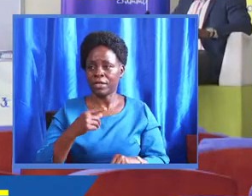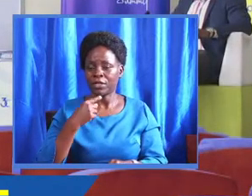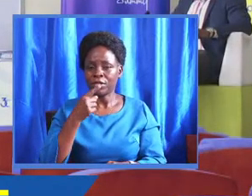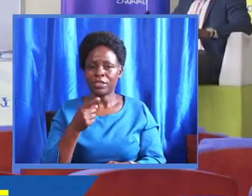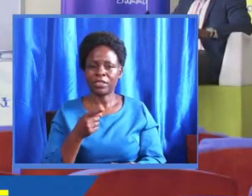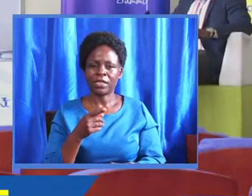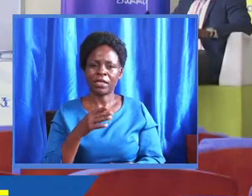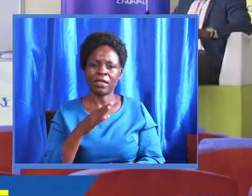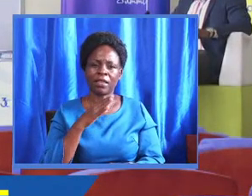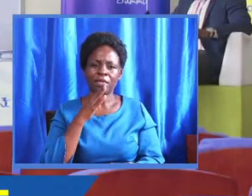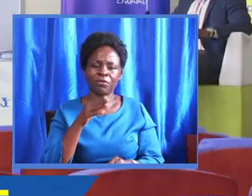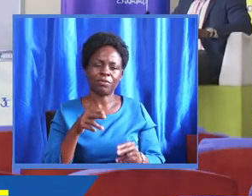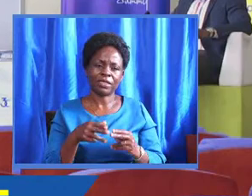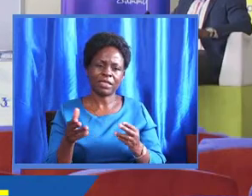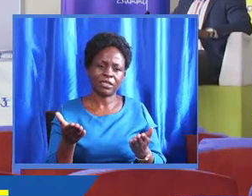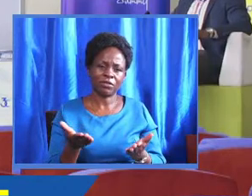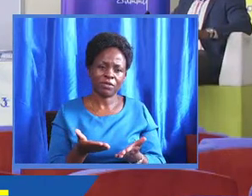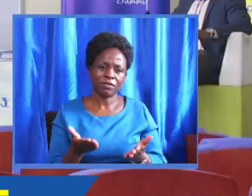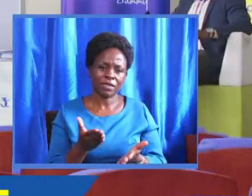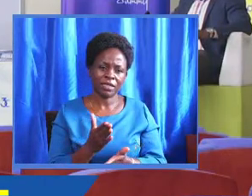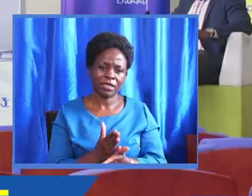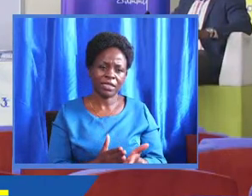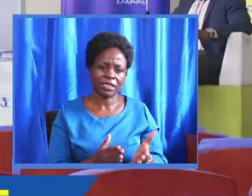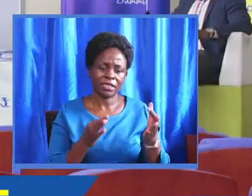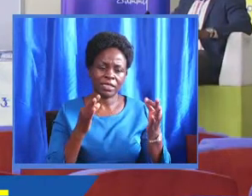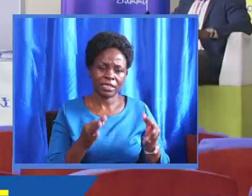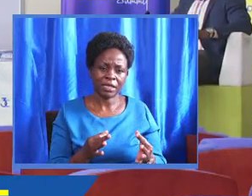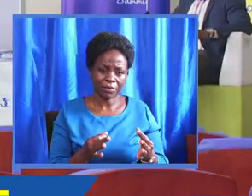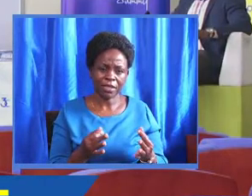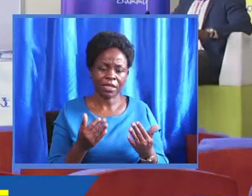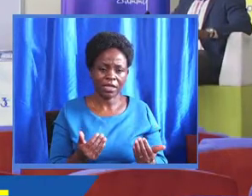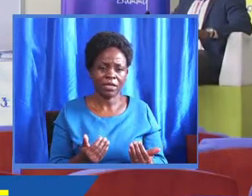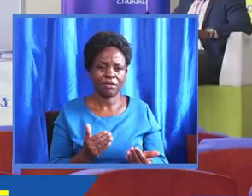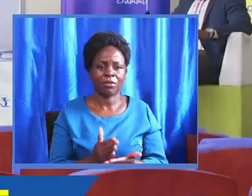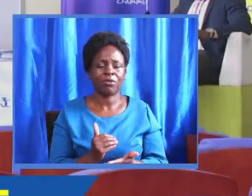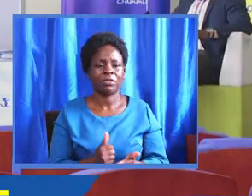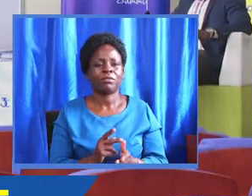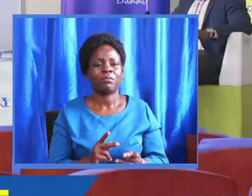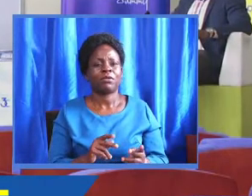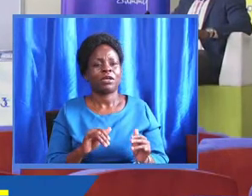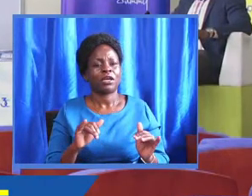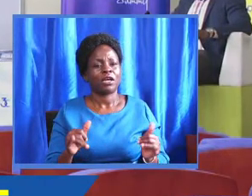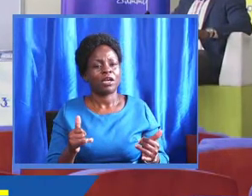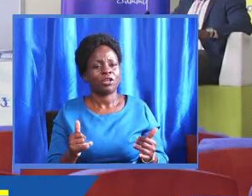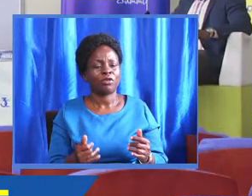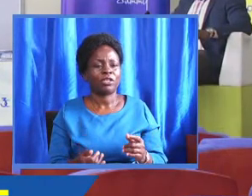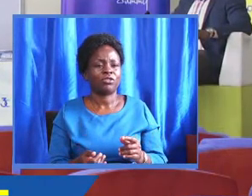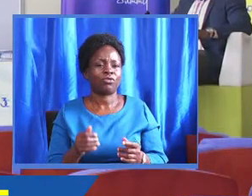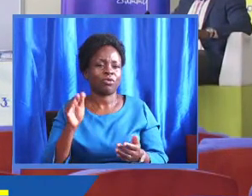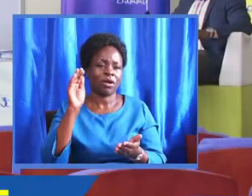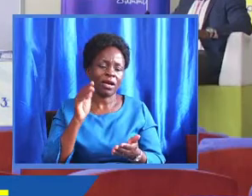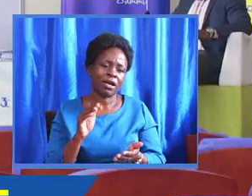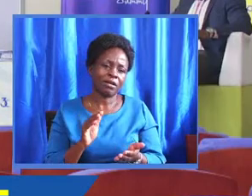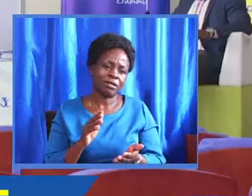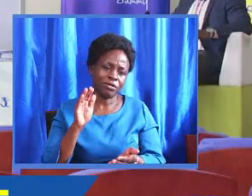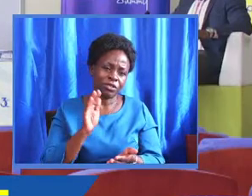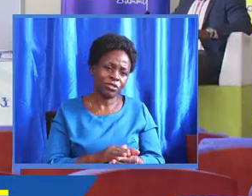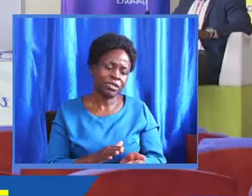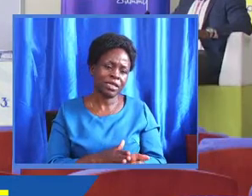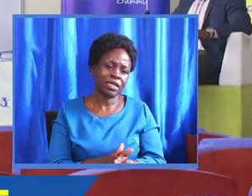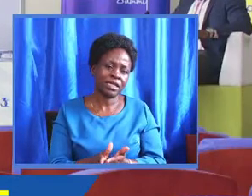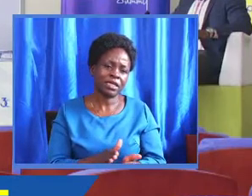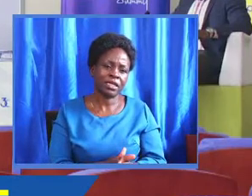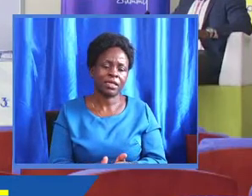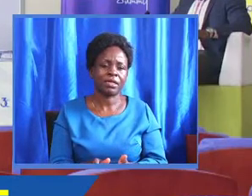Will be static forever. That is just something, a trend now, because people are trying to cut their expenses, and people are